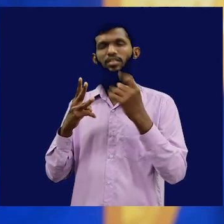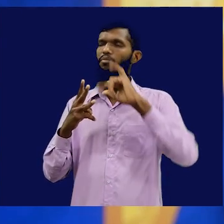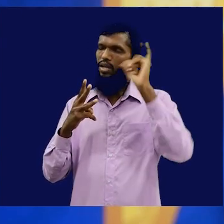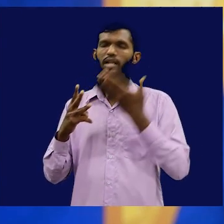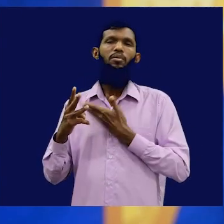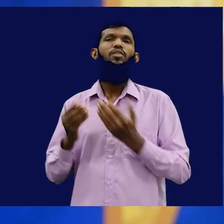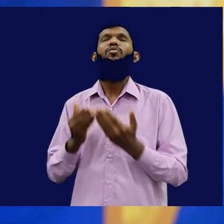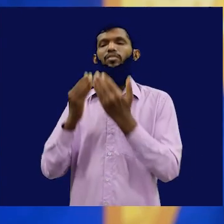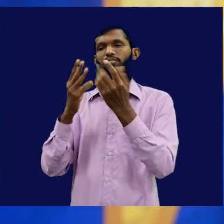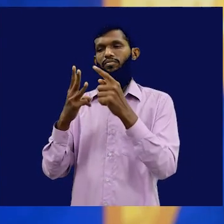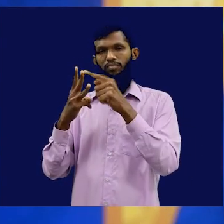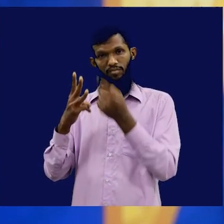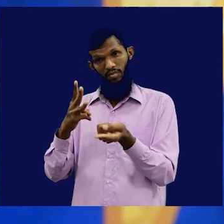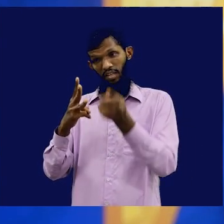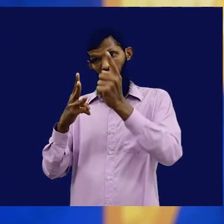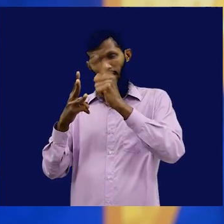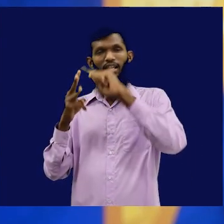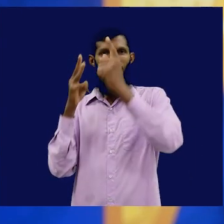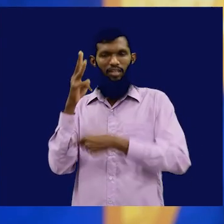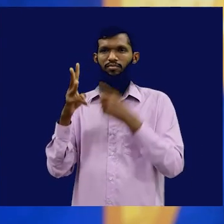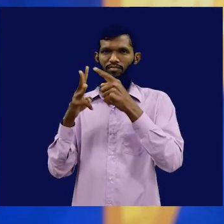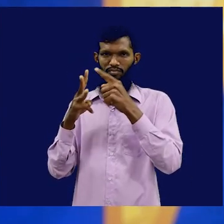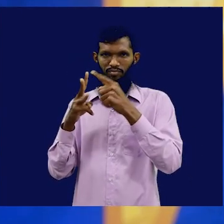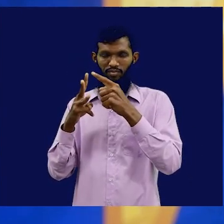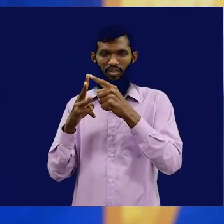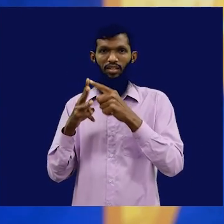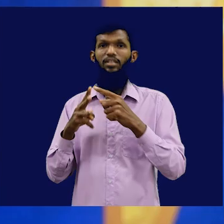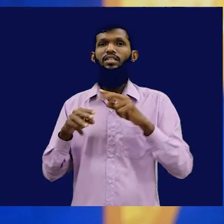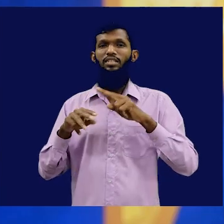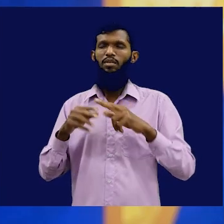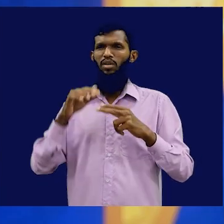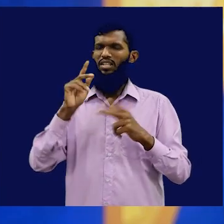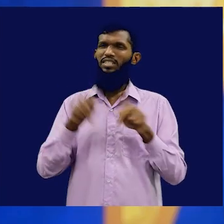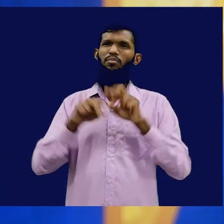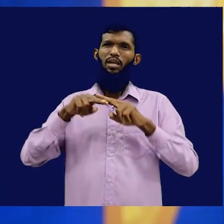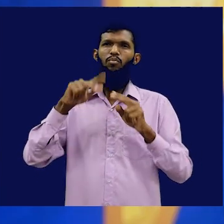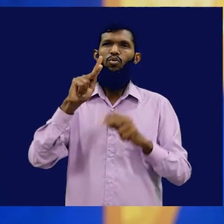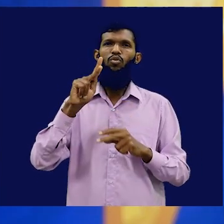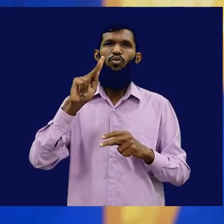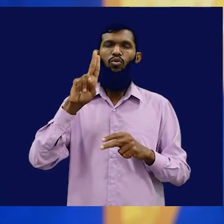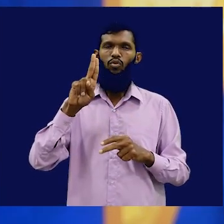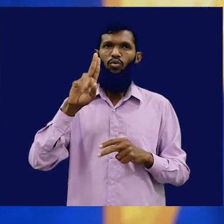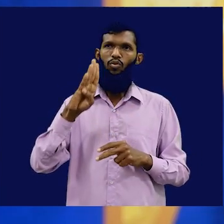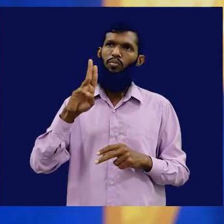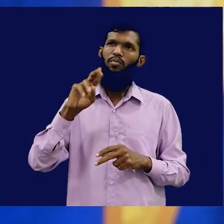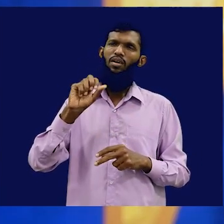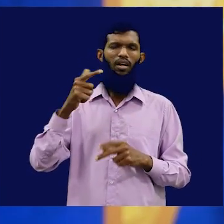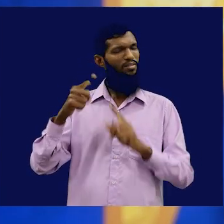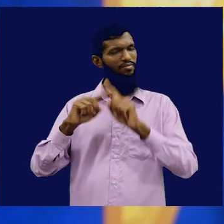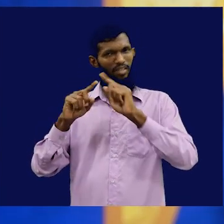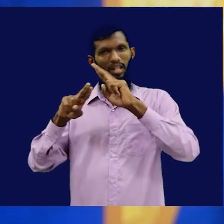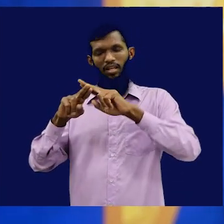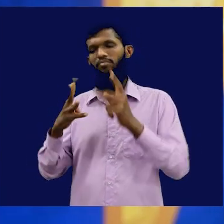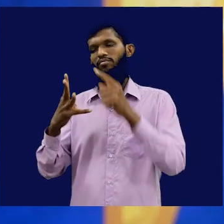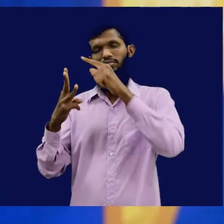pebble, and then you can make any Dua you want. Finally, go to the last and big Jamra, that is Jamratul Kubra